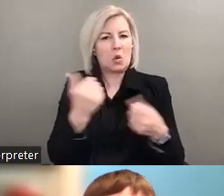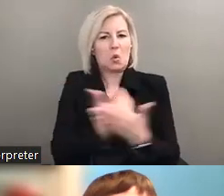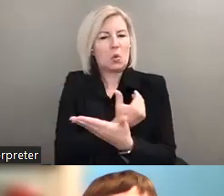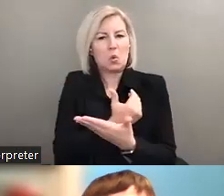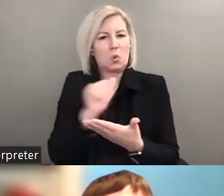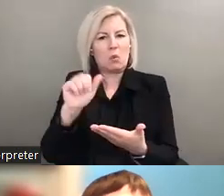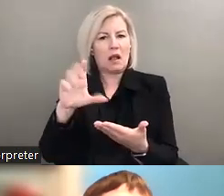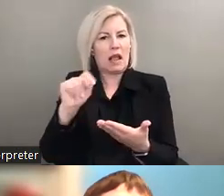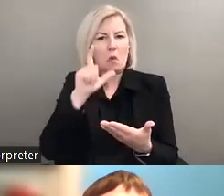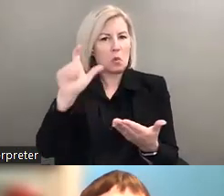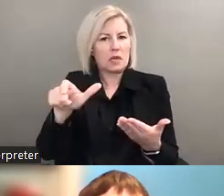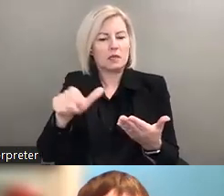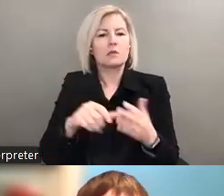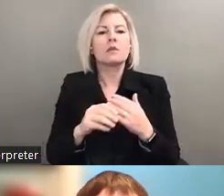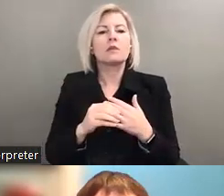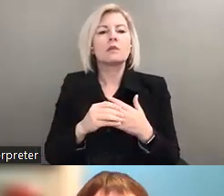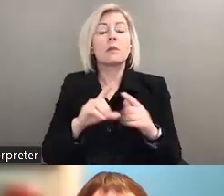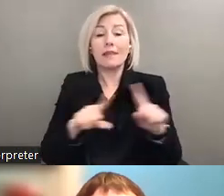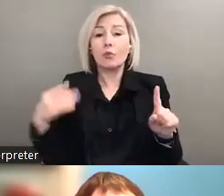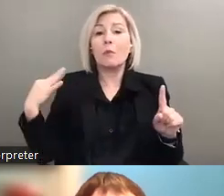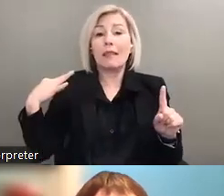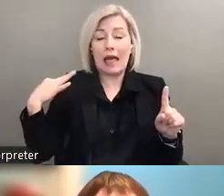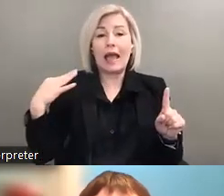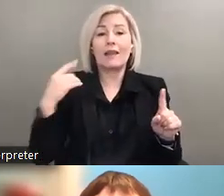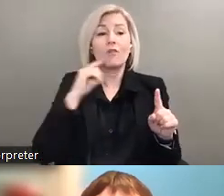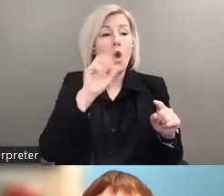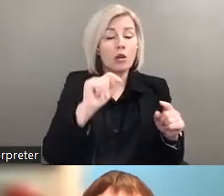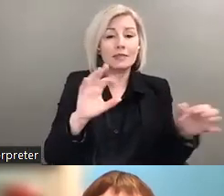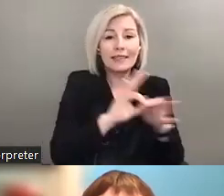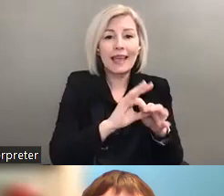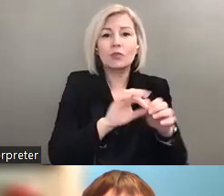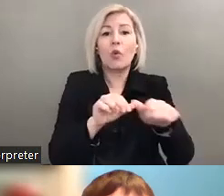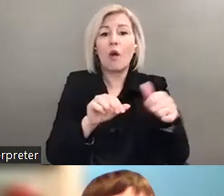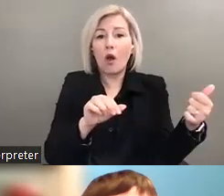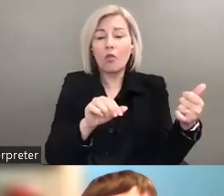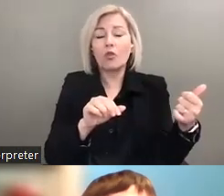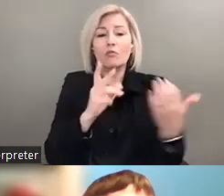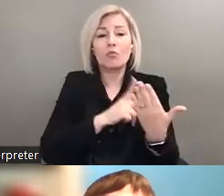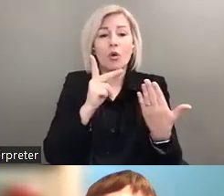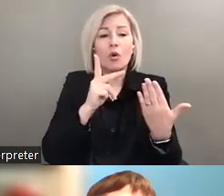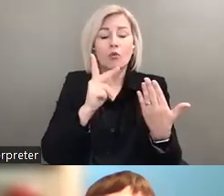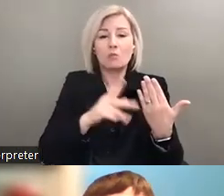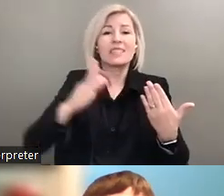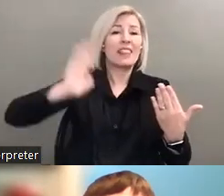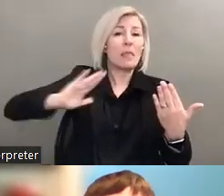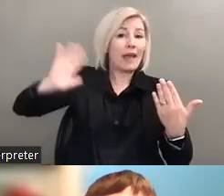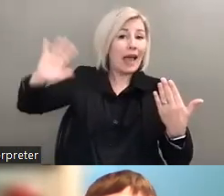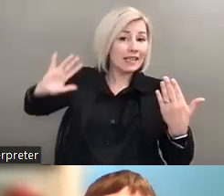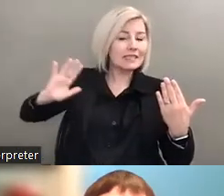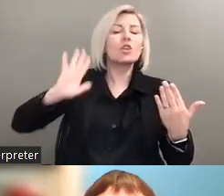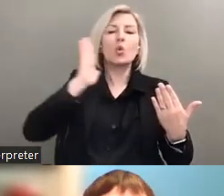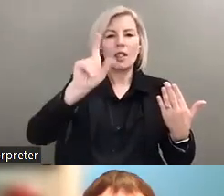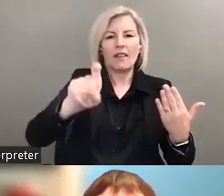Simple. But if you've applied for ArtsCONNECT or any of our other programs in years past, you will need to make a